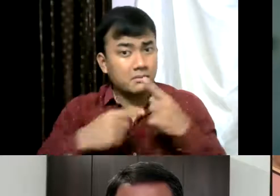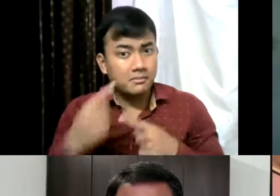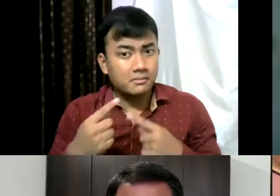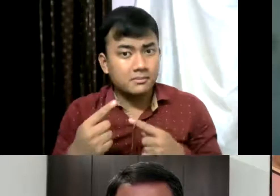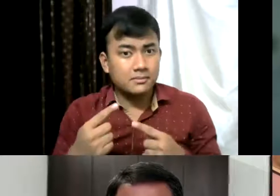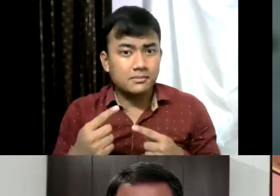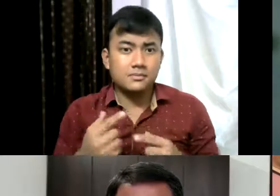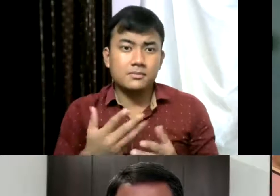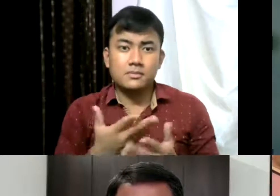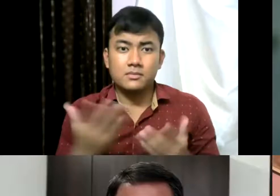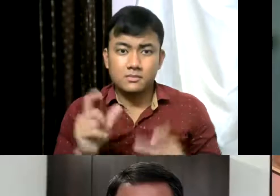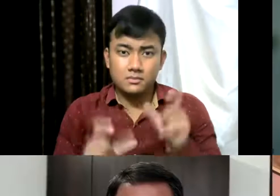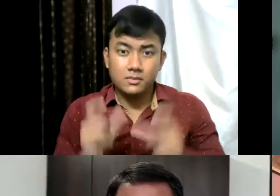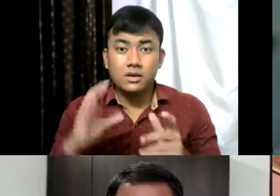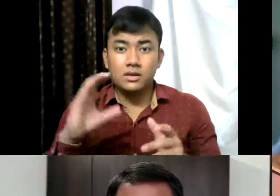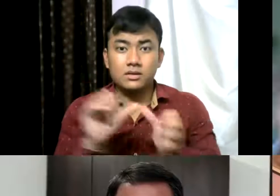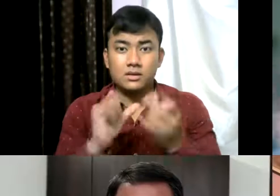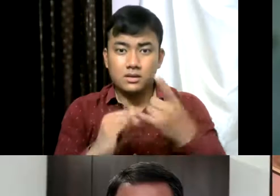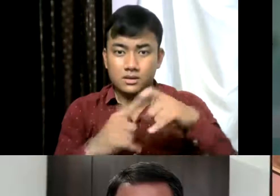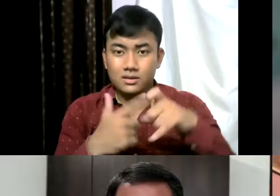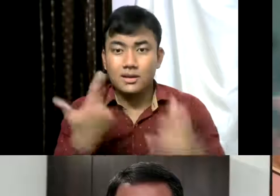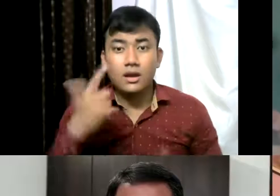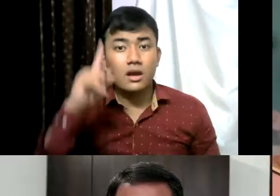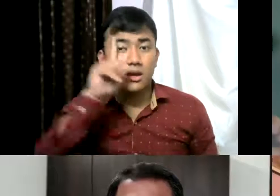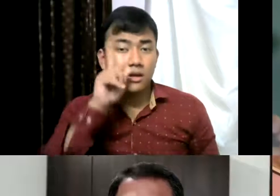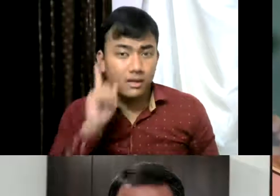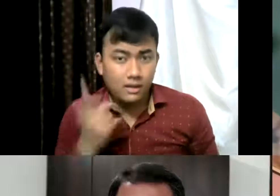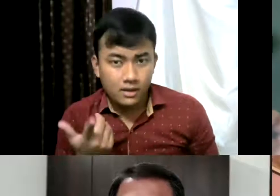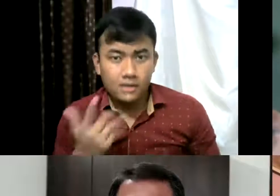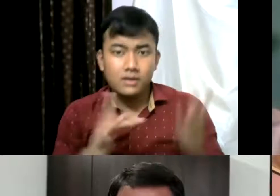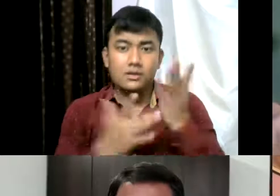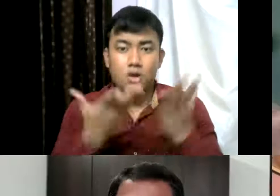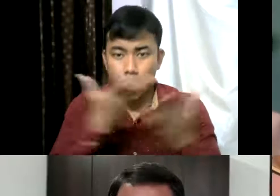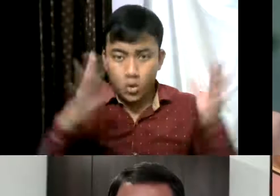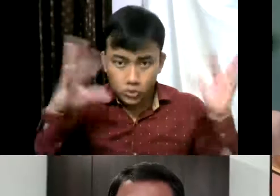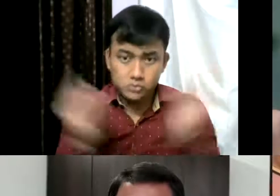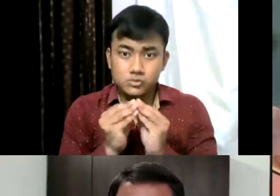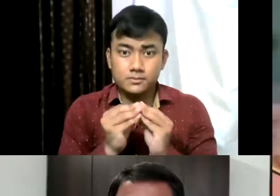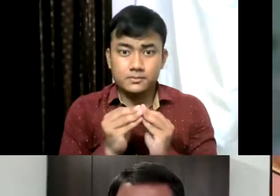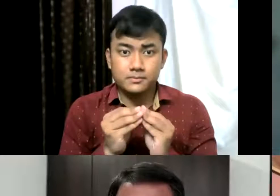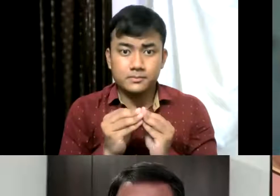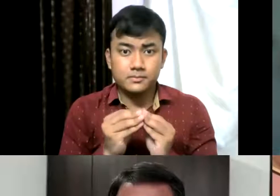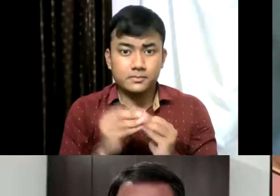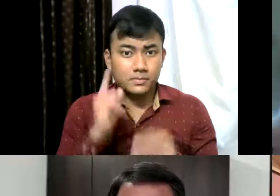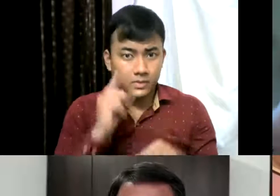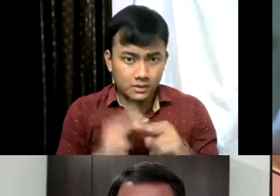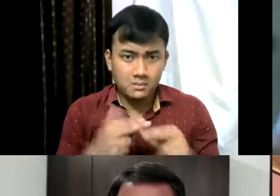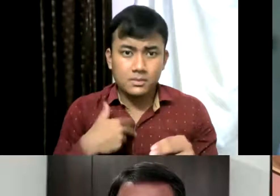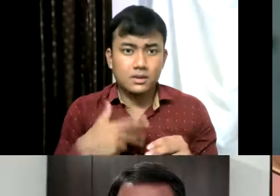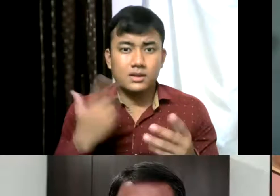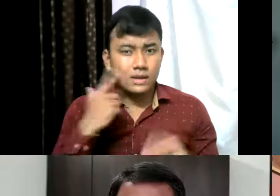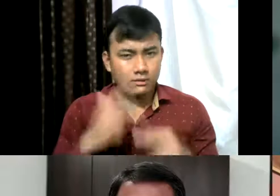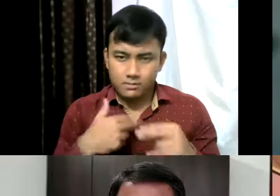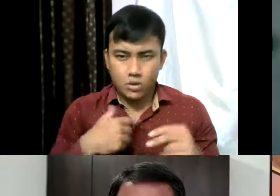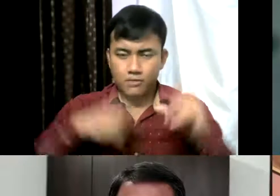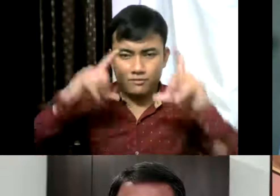the confluence of caste, colorism, and technology comes together. No, like if I take a photo with someone who's